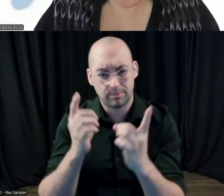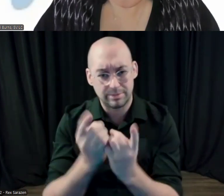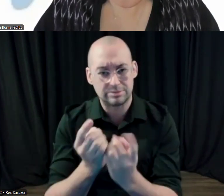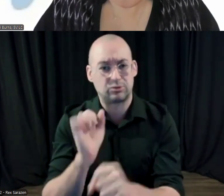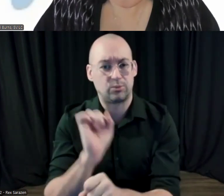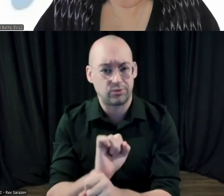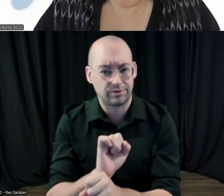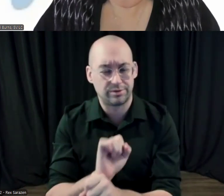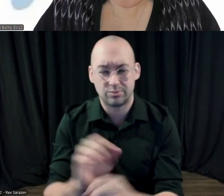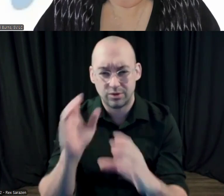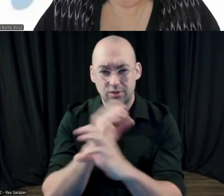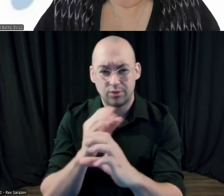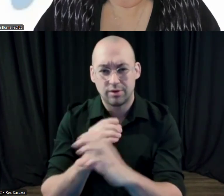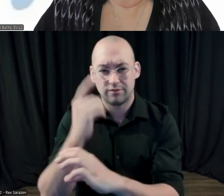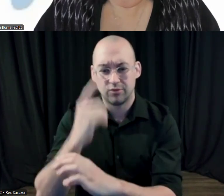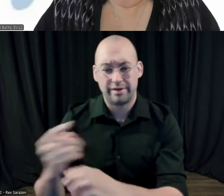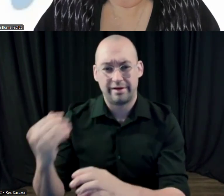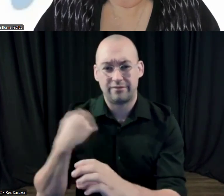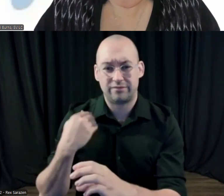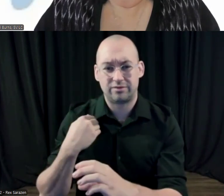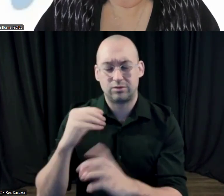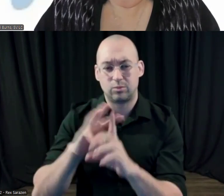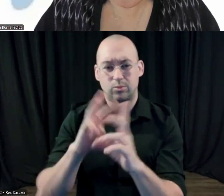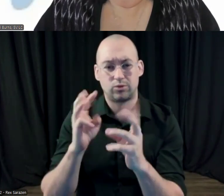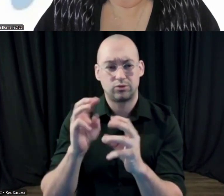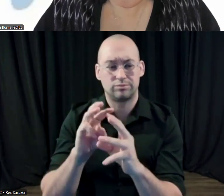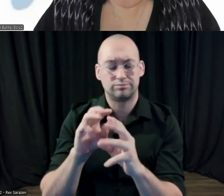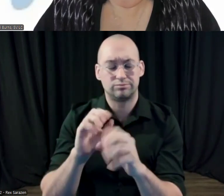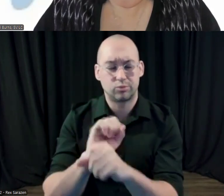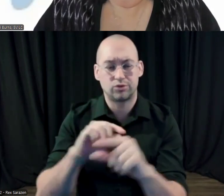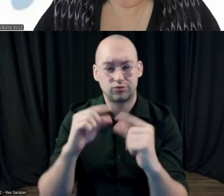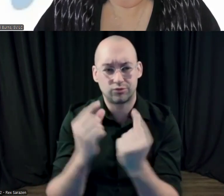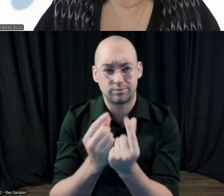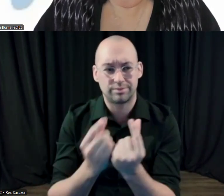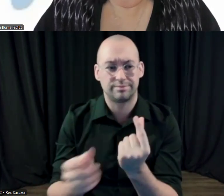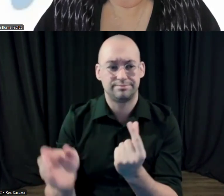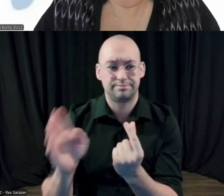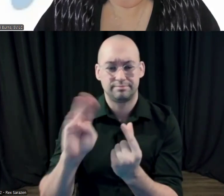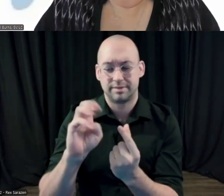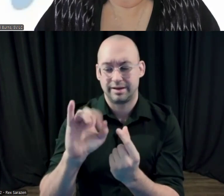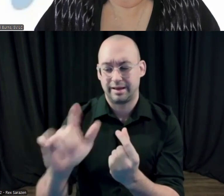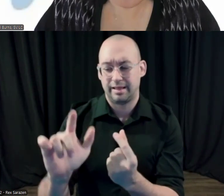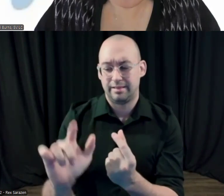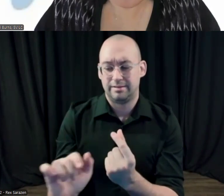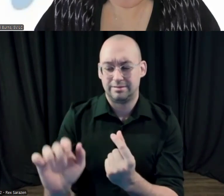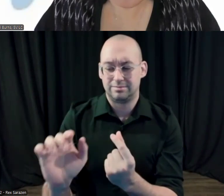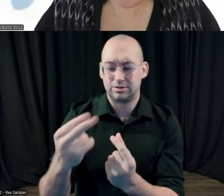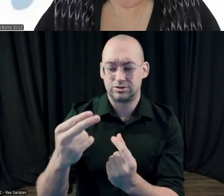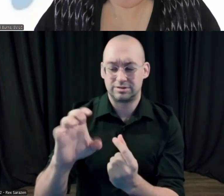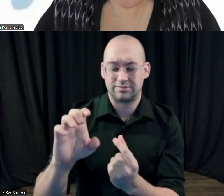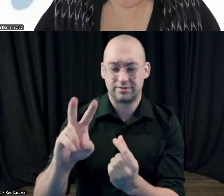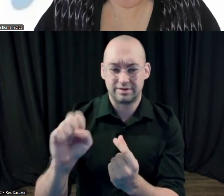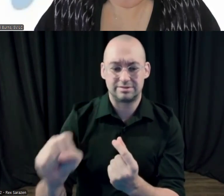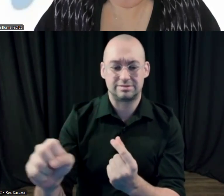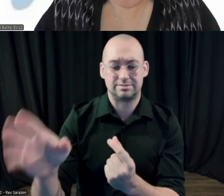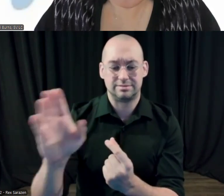to have on the work group Medi-Cal members that are receiving HCBS, caregivers of Medi-Cal